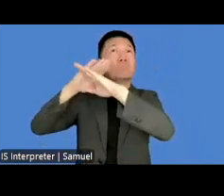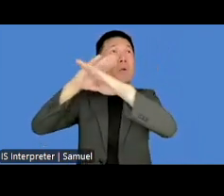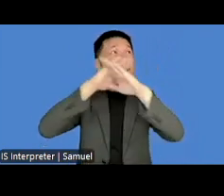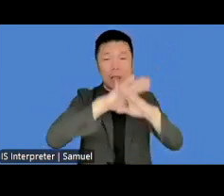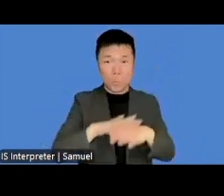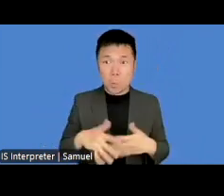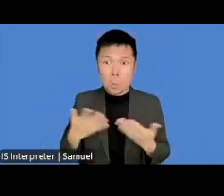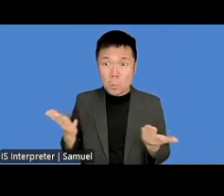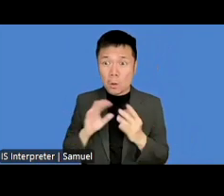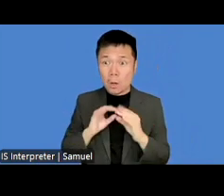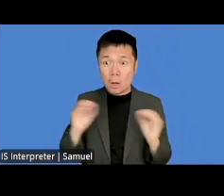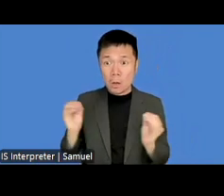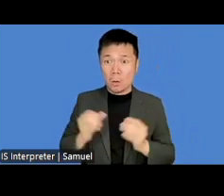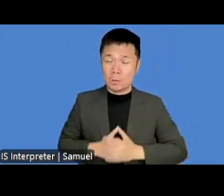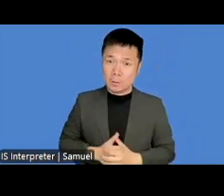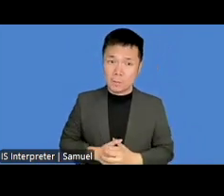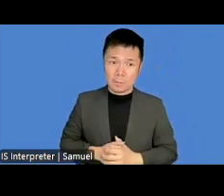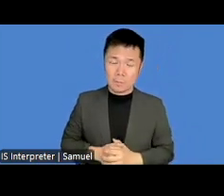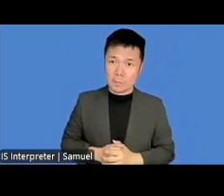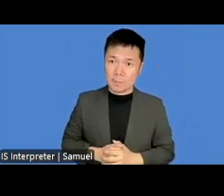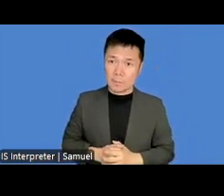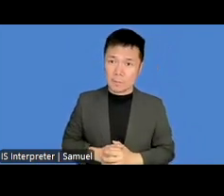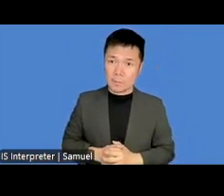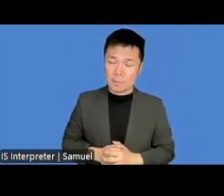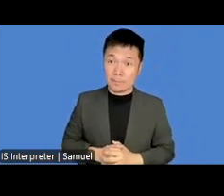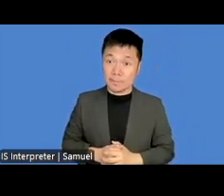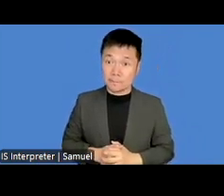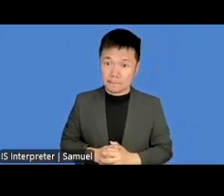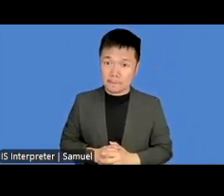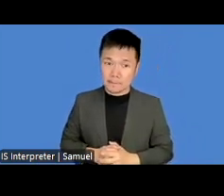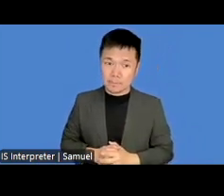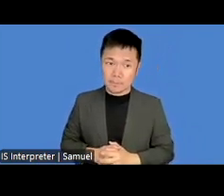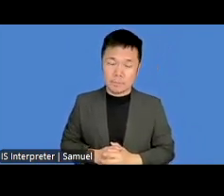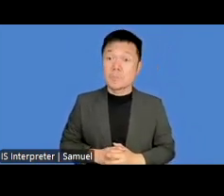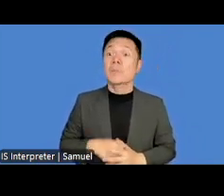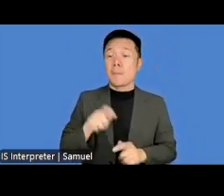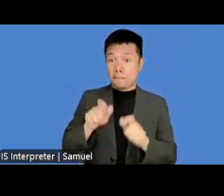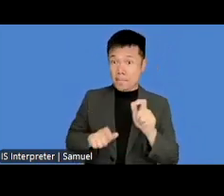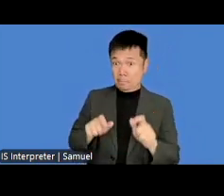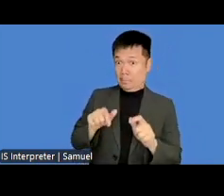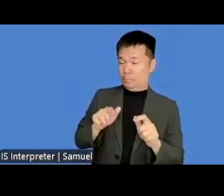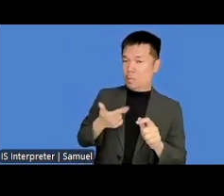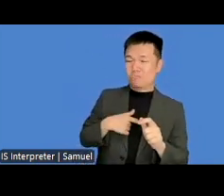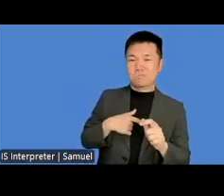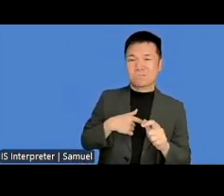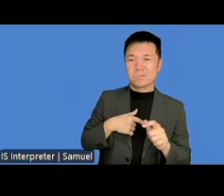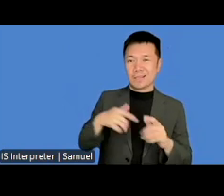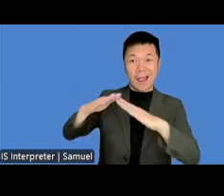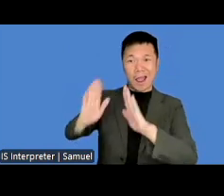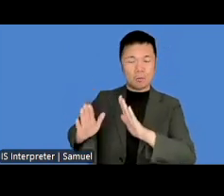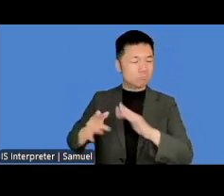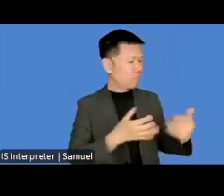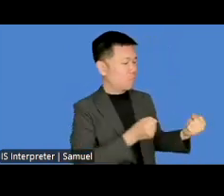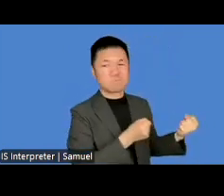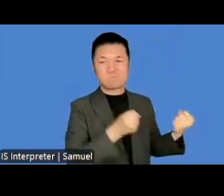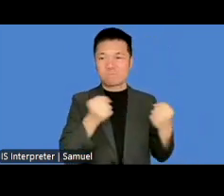were set. And then when the people were being taken to the shelters, there was a poor system of record